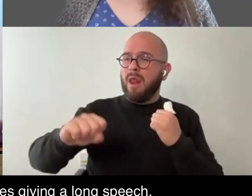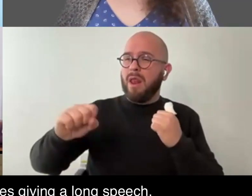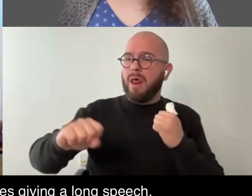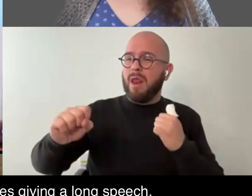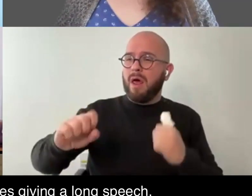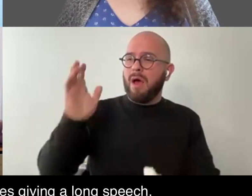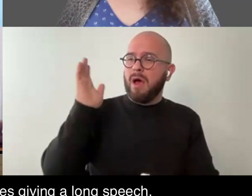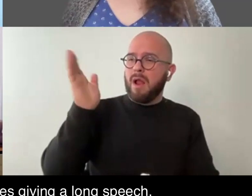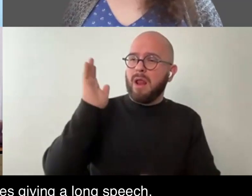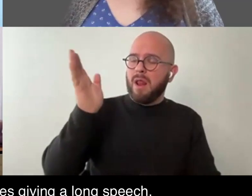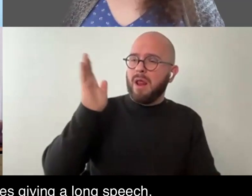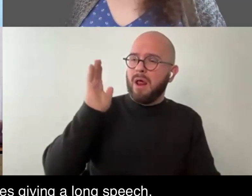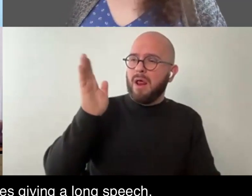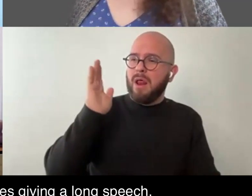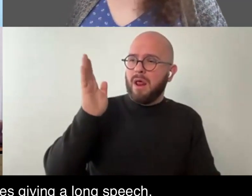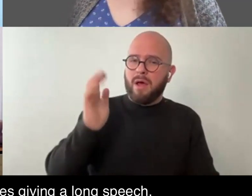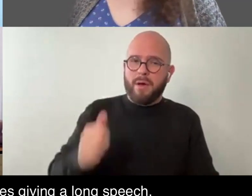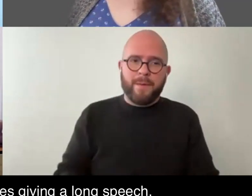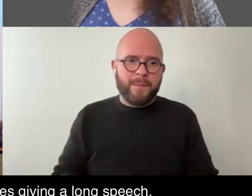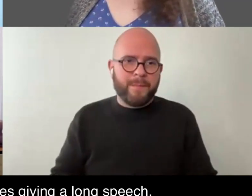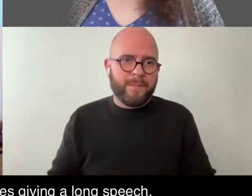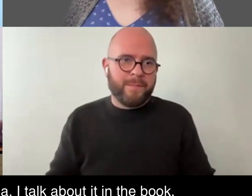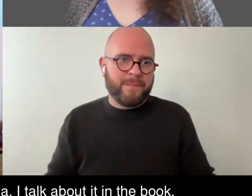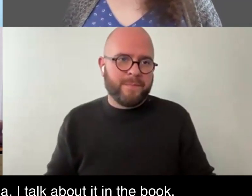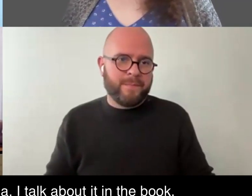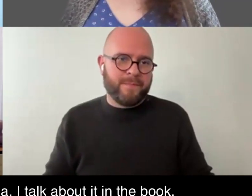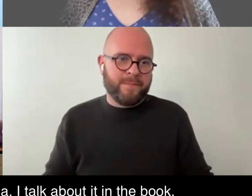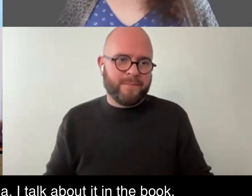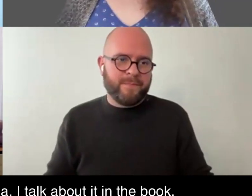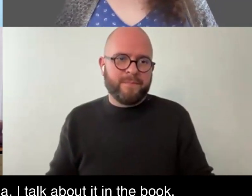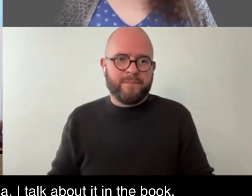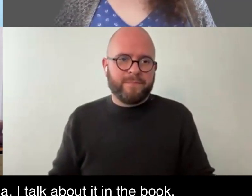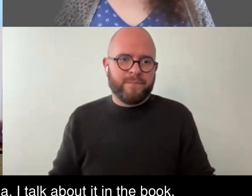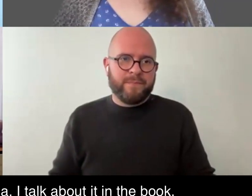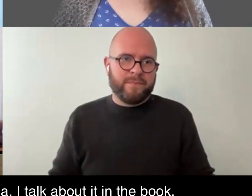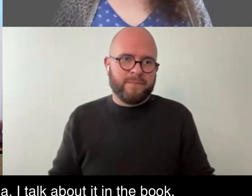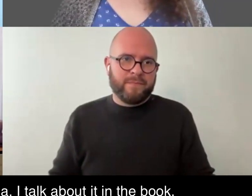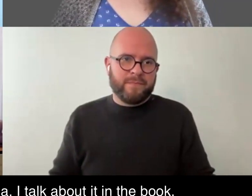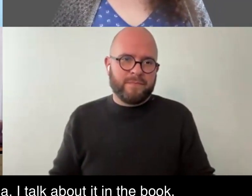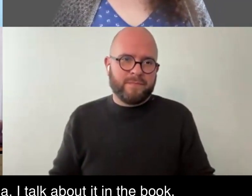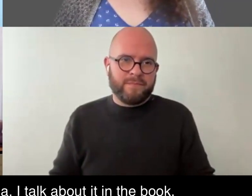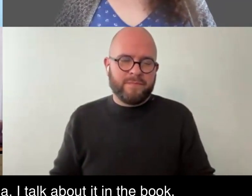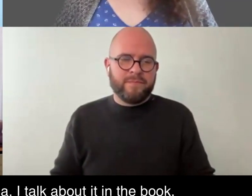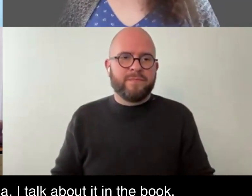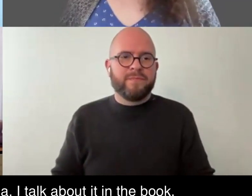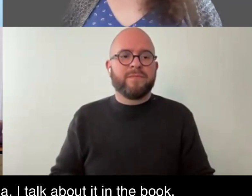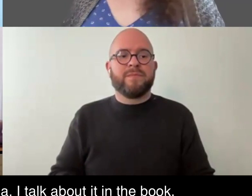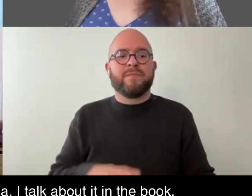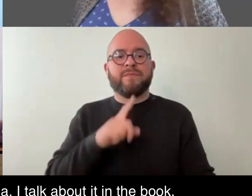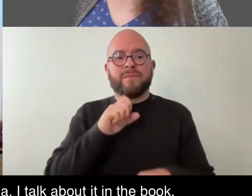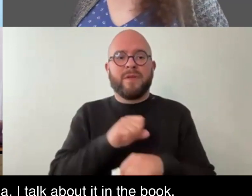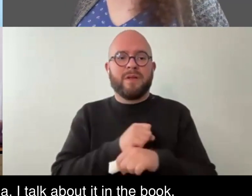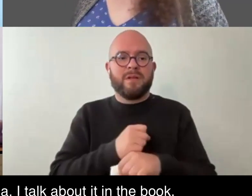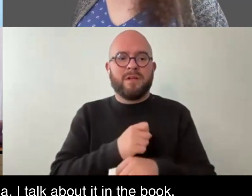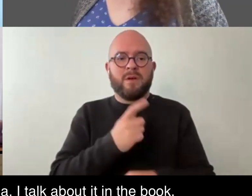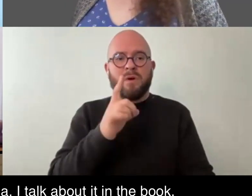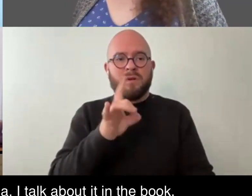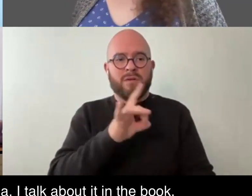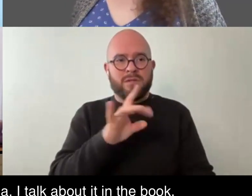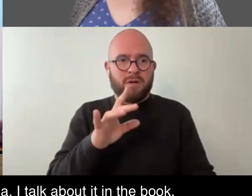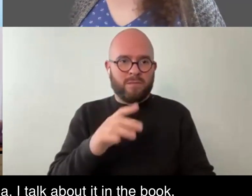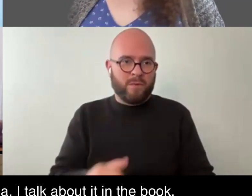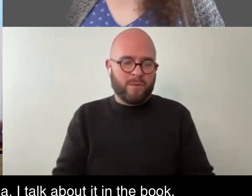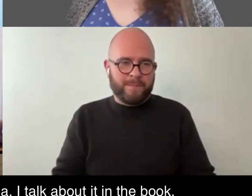There's actually a really terrible midrash about this, right? Midrash Tanchuma, I talk about it in the book. Midrash Tanchuma says, what